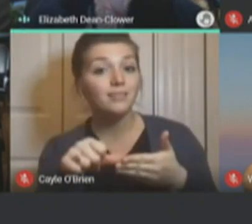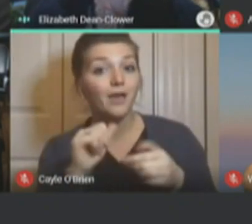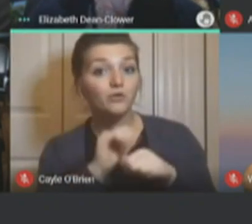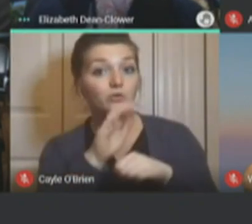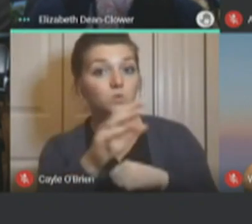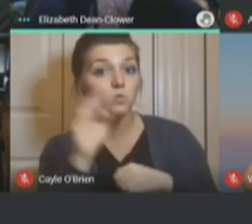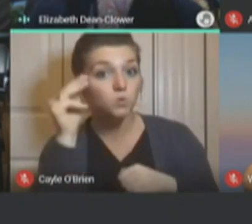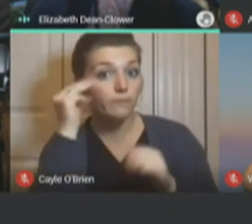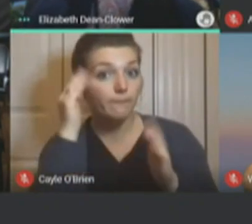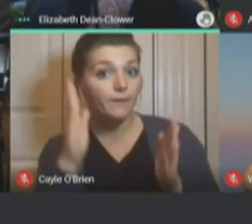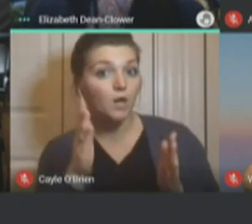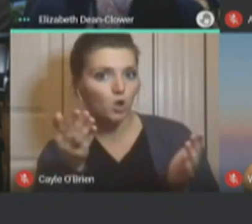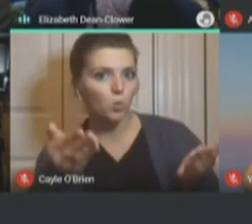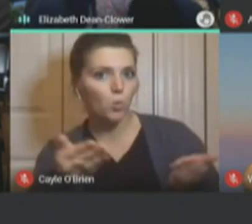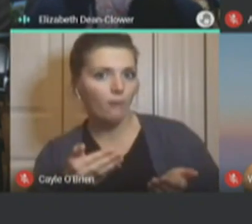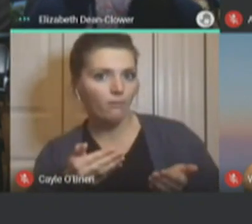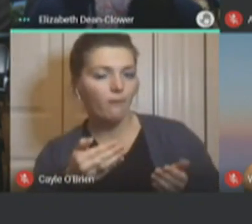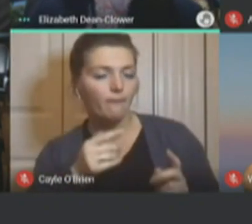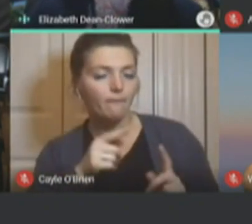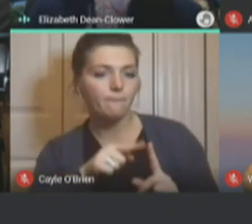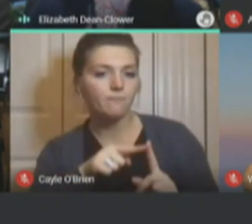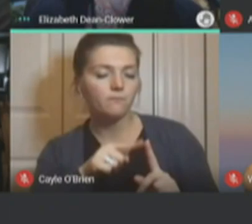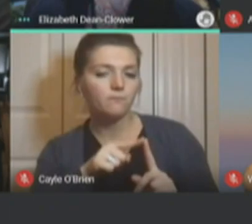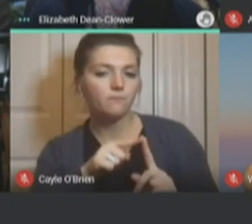welcoming her,